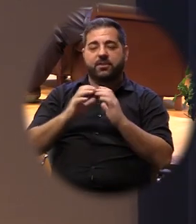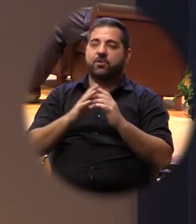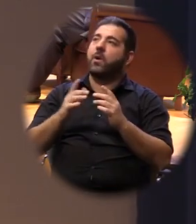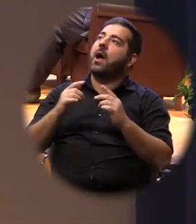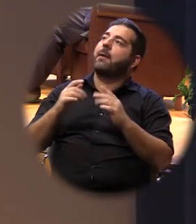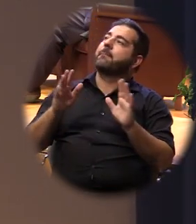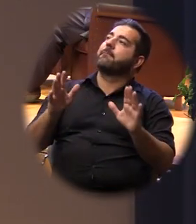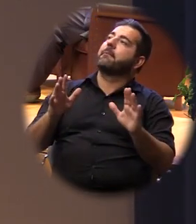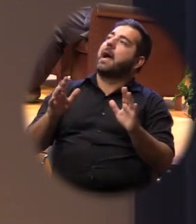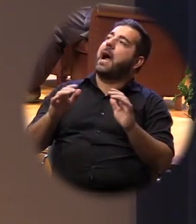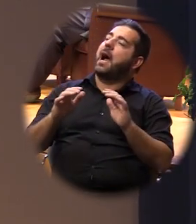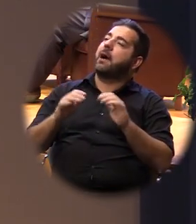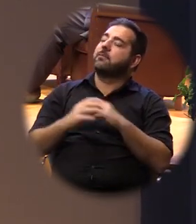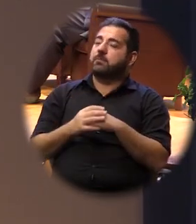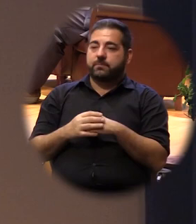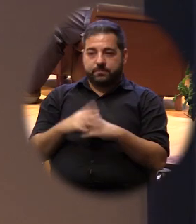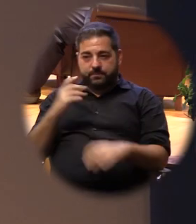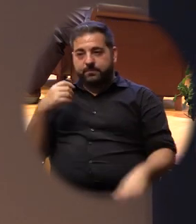be,